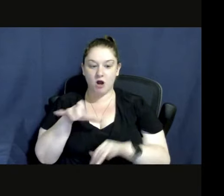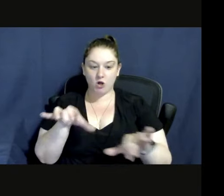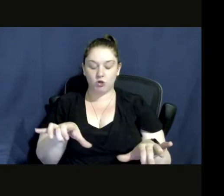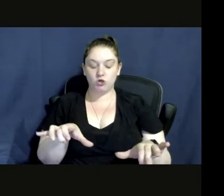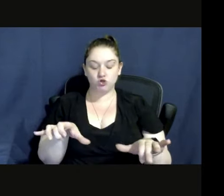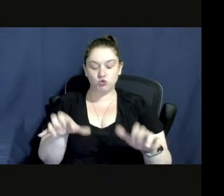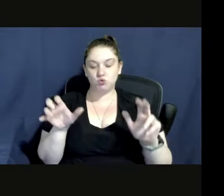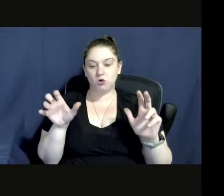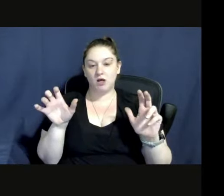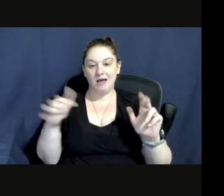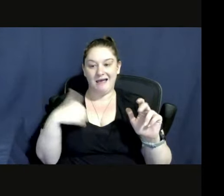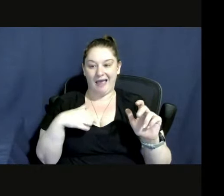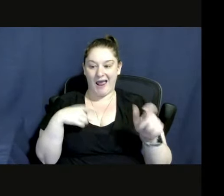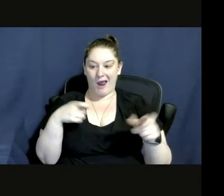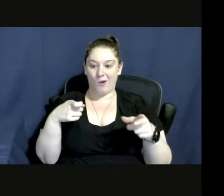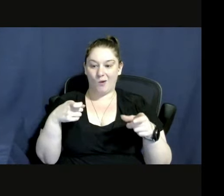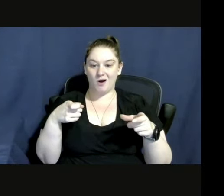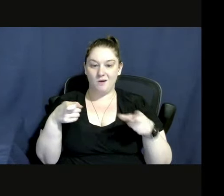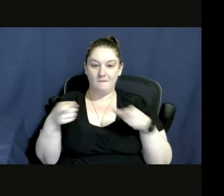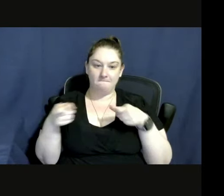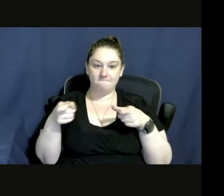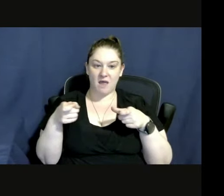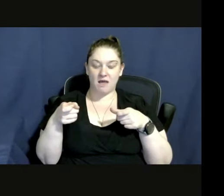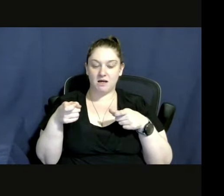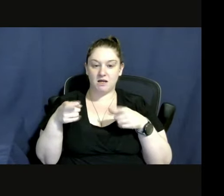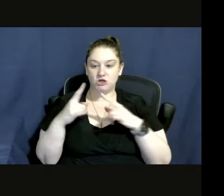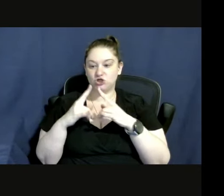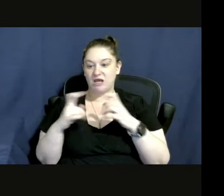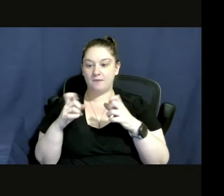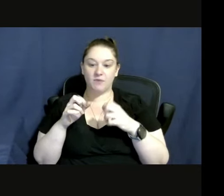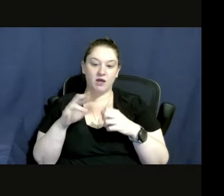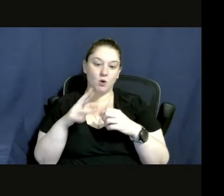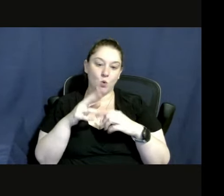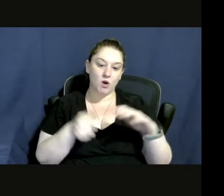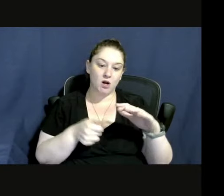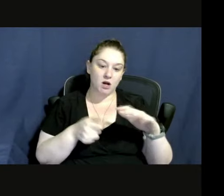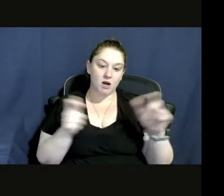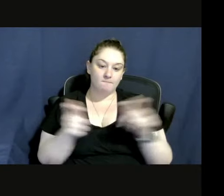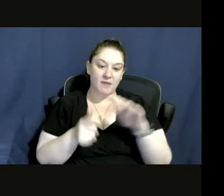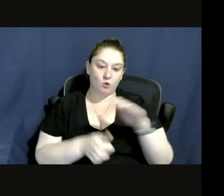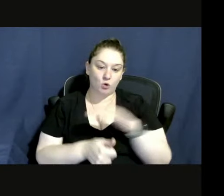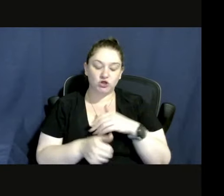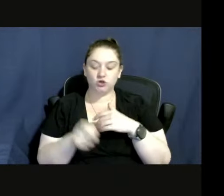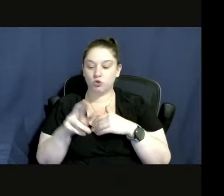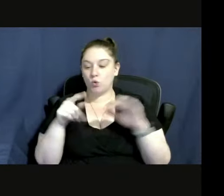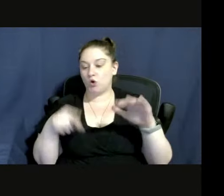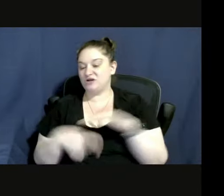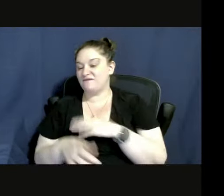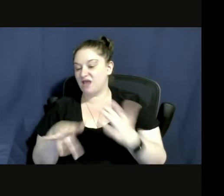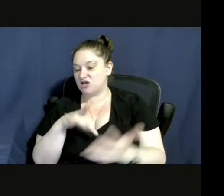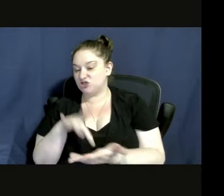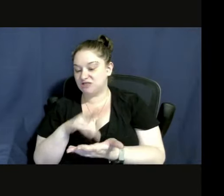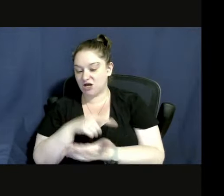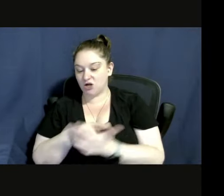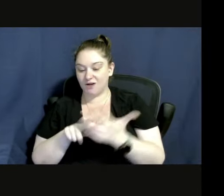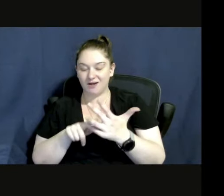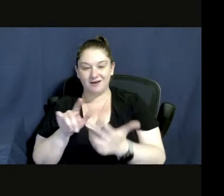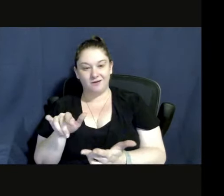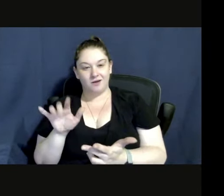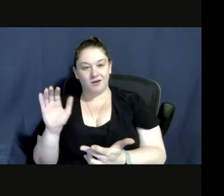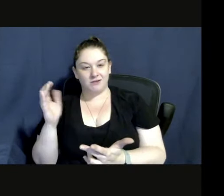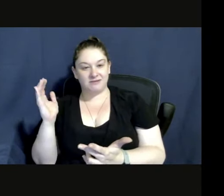we're not going to do our managed camping or micro shelters or the navigation center, those kind of seem